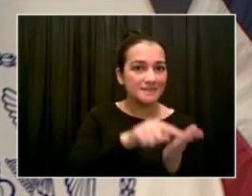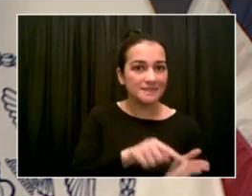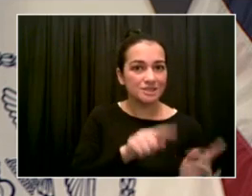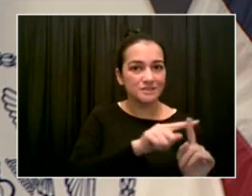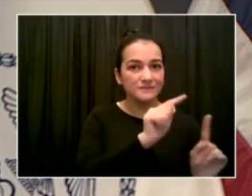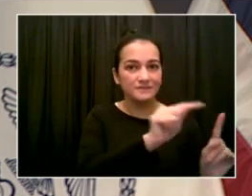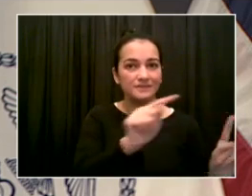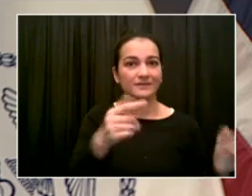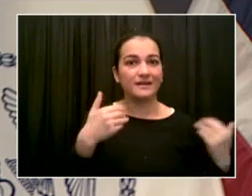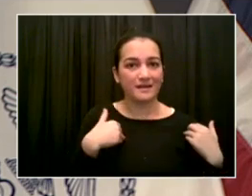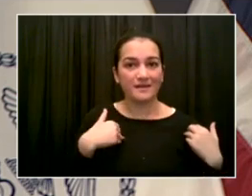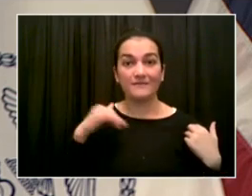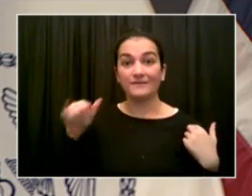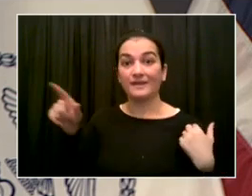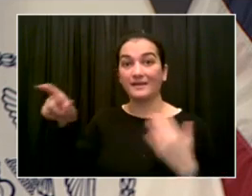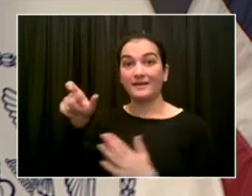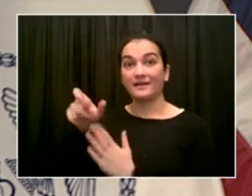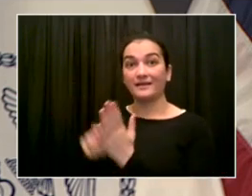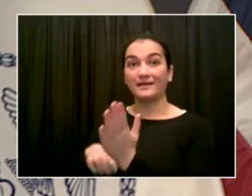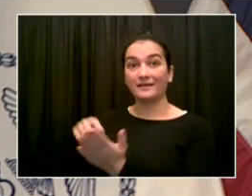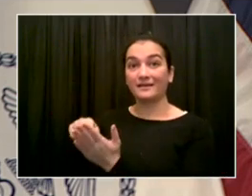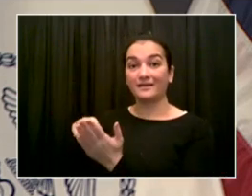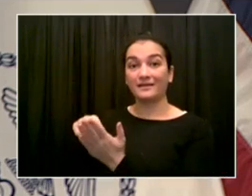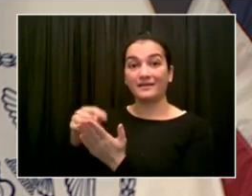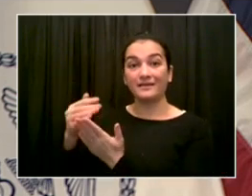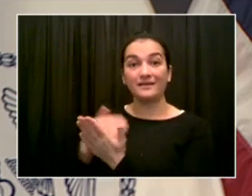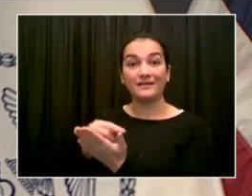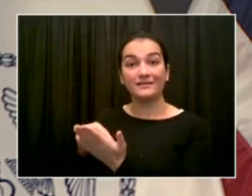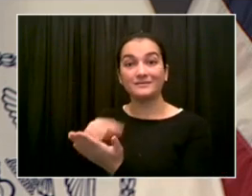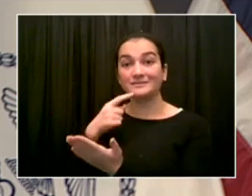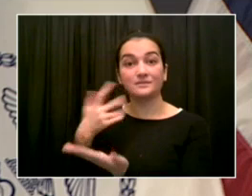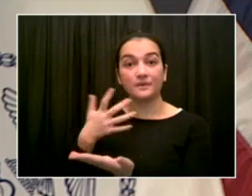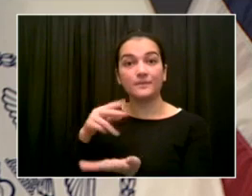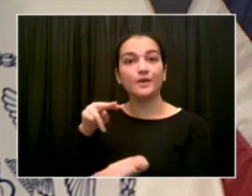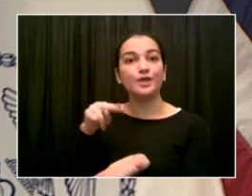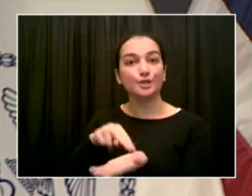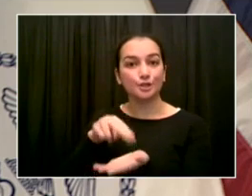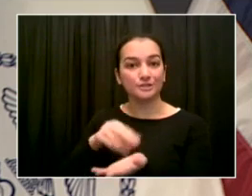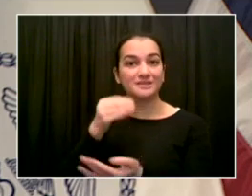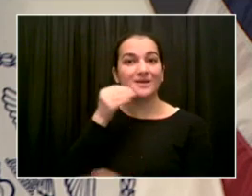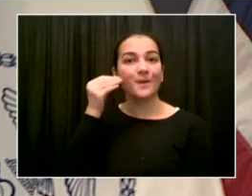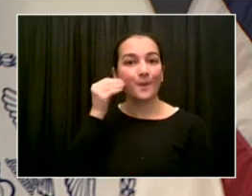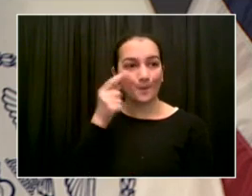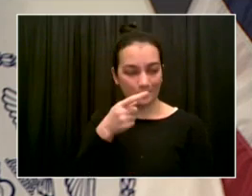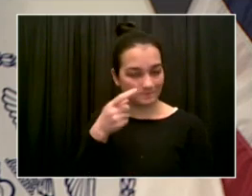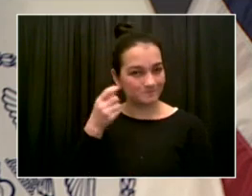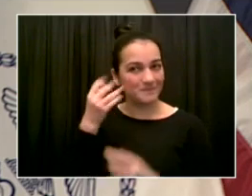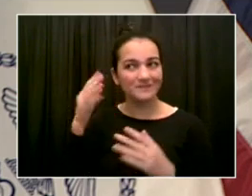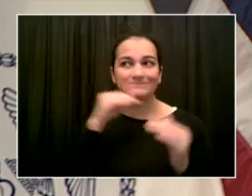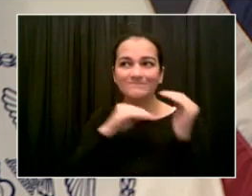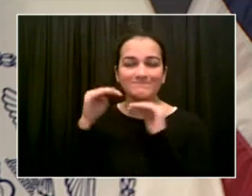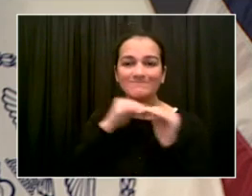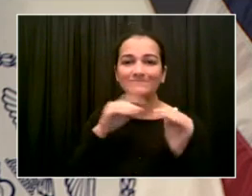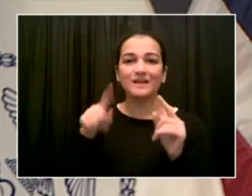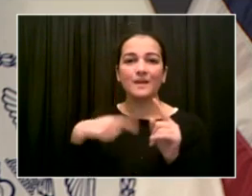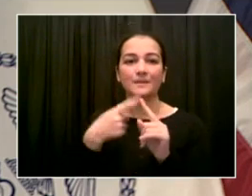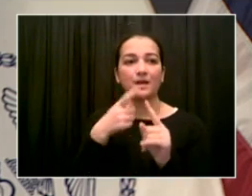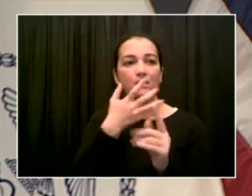that horrible, tragic situation made worse by a cover-up, in addition to other abuses of power.